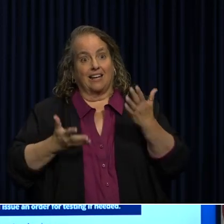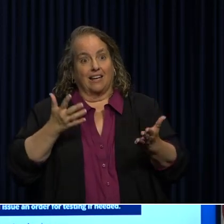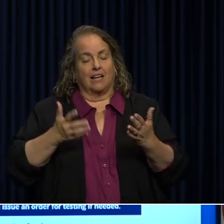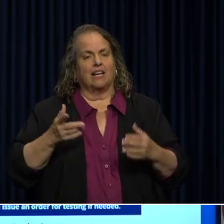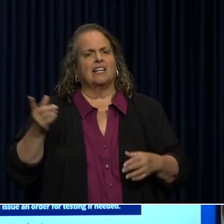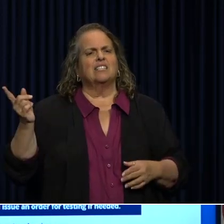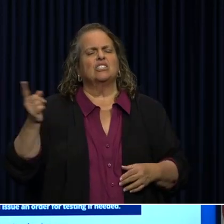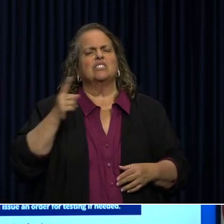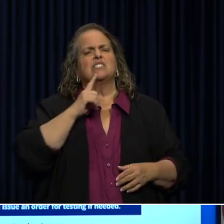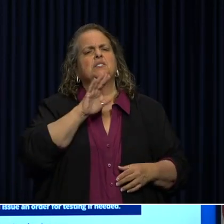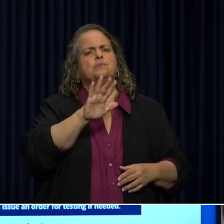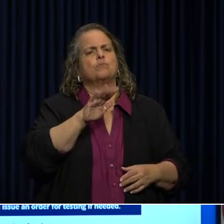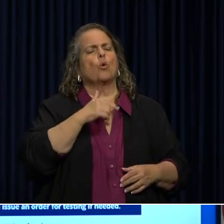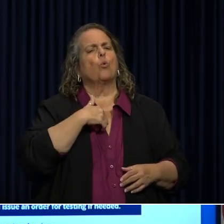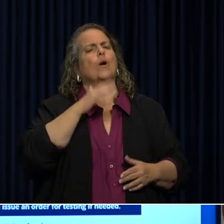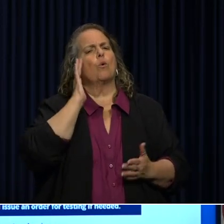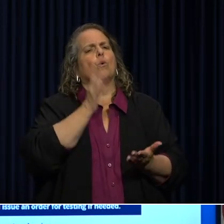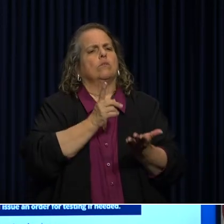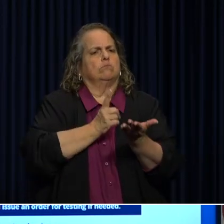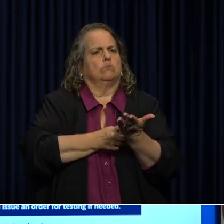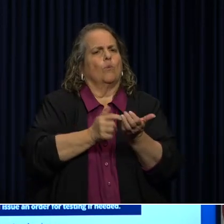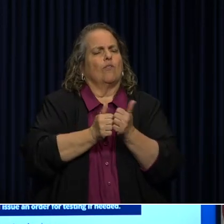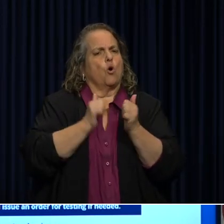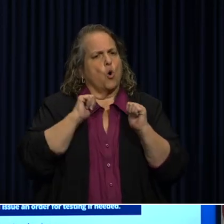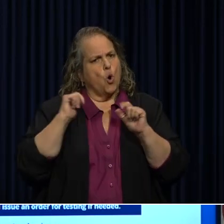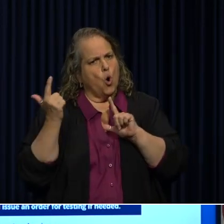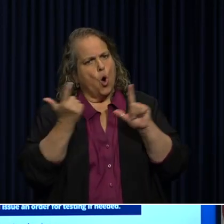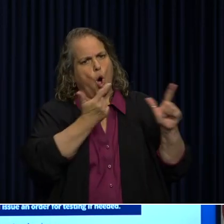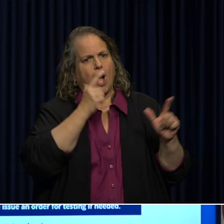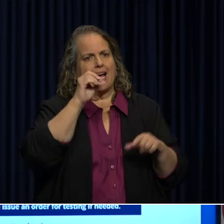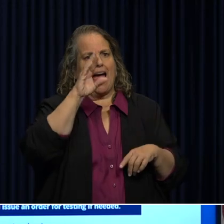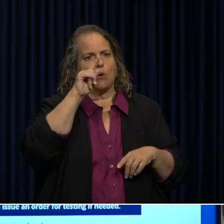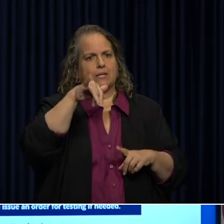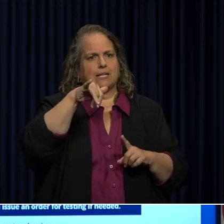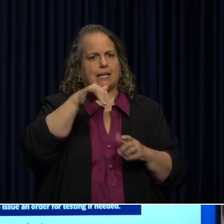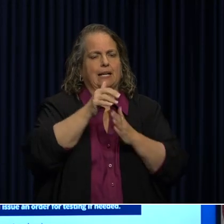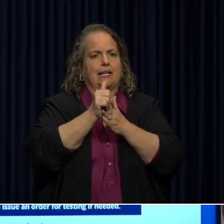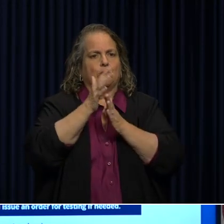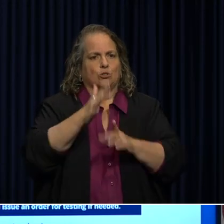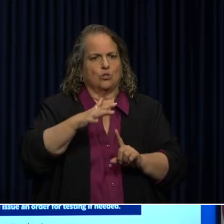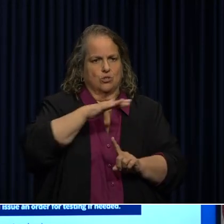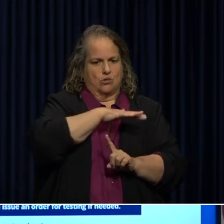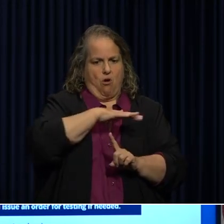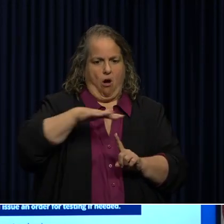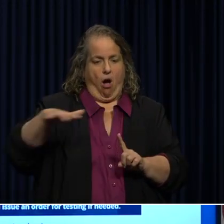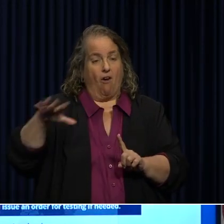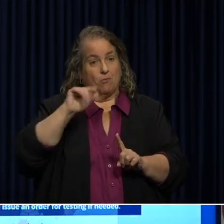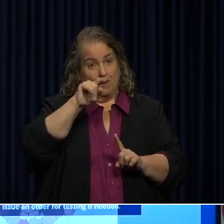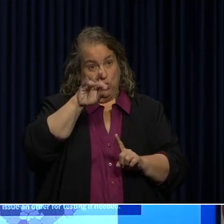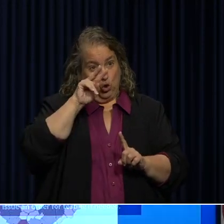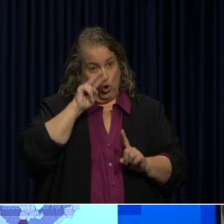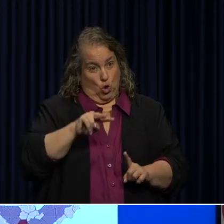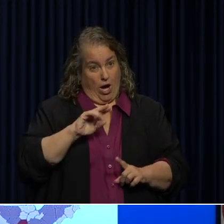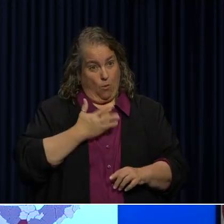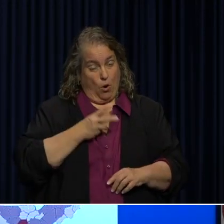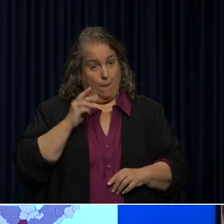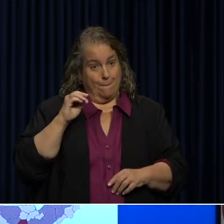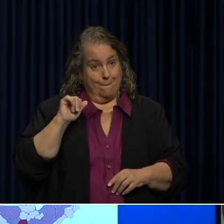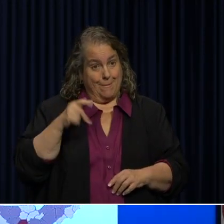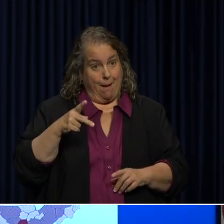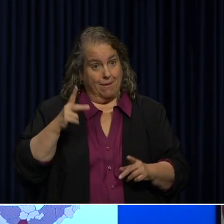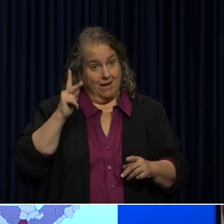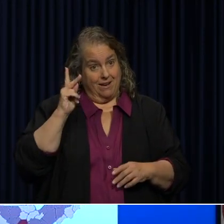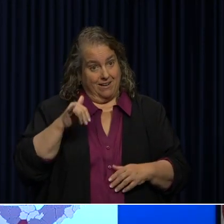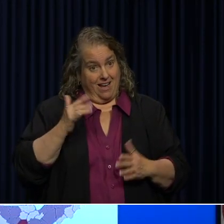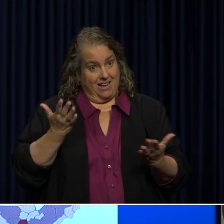talking to all of our county leaders, but if you looked at our map here in Kentucky of where